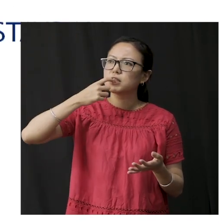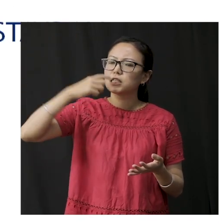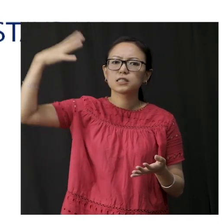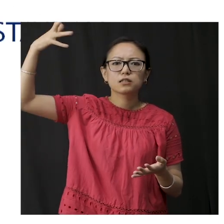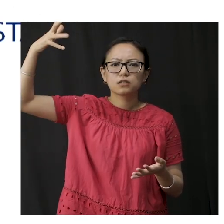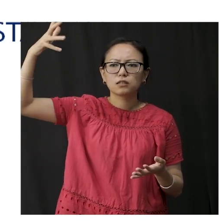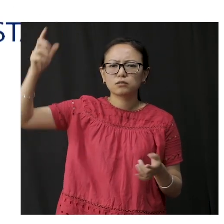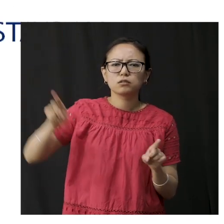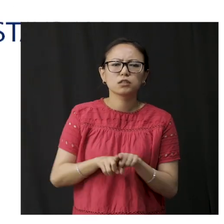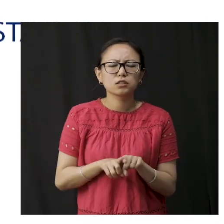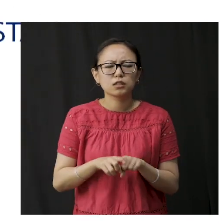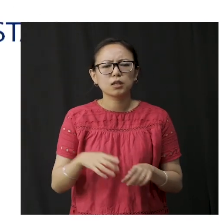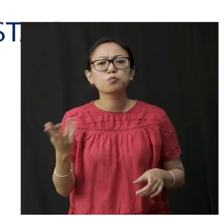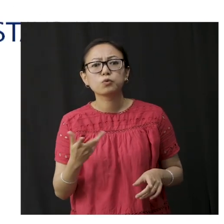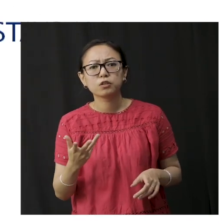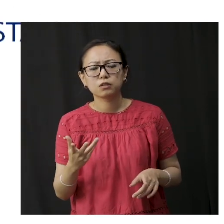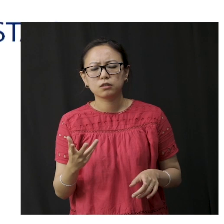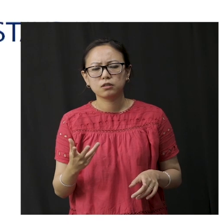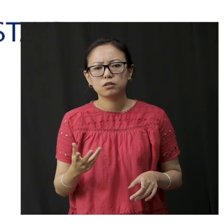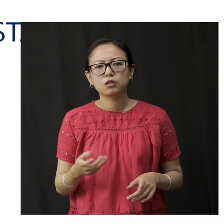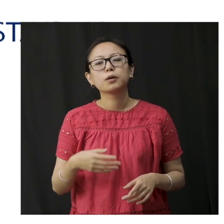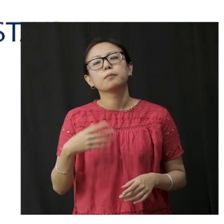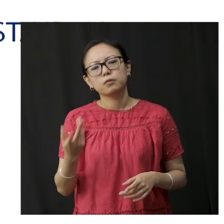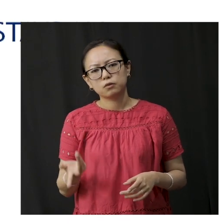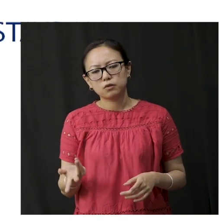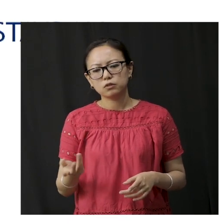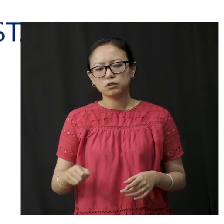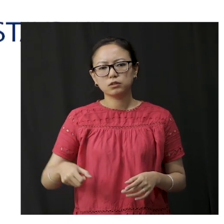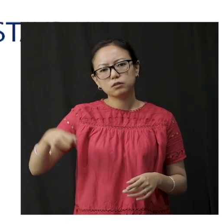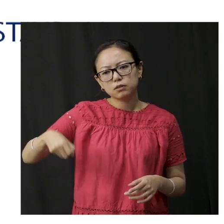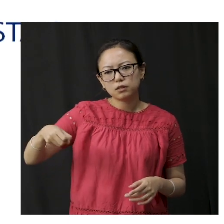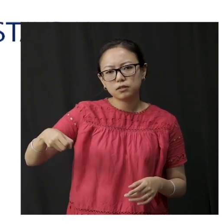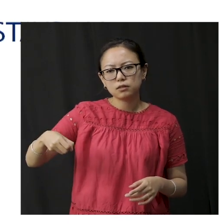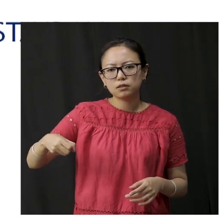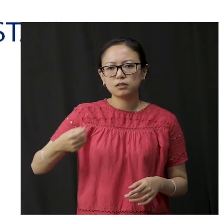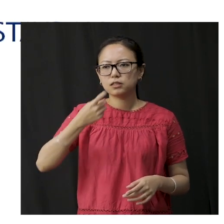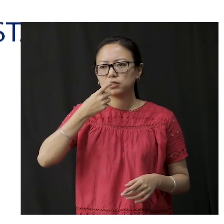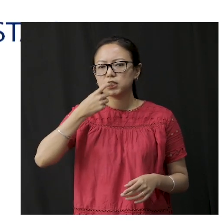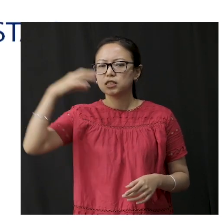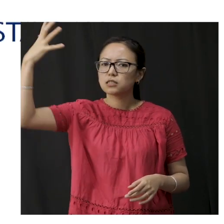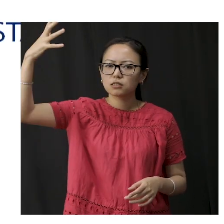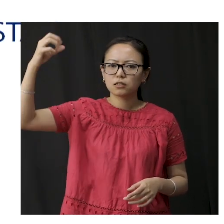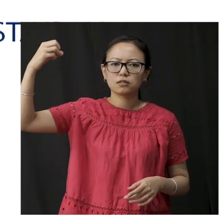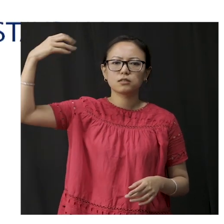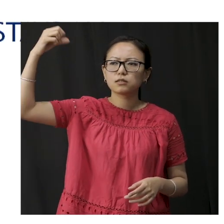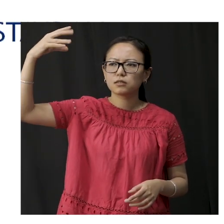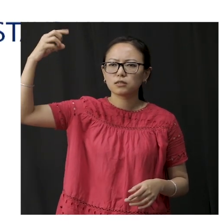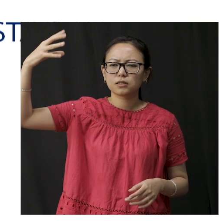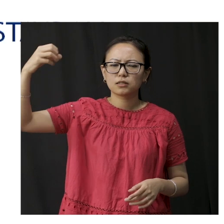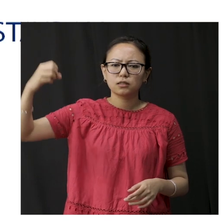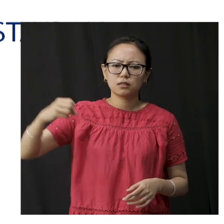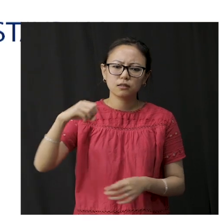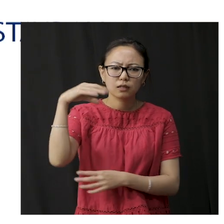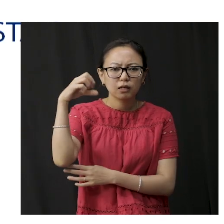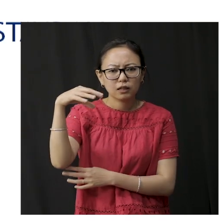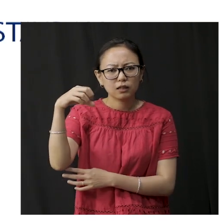moon, the lanterns also give light. What is the use of a lantern? They are used at home